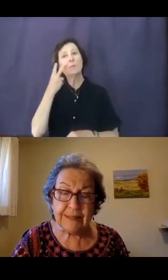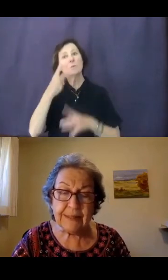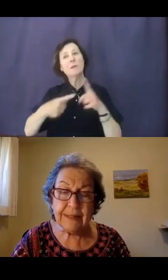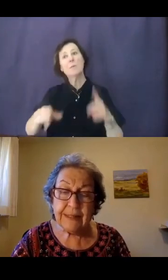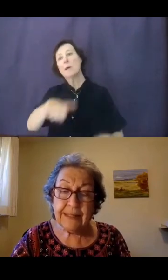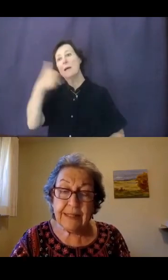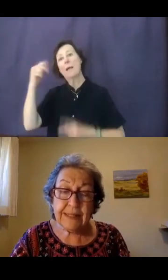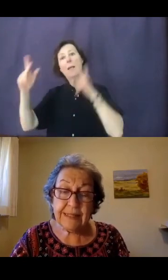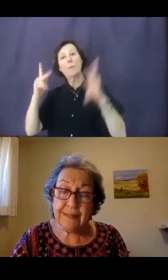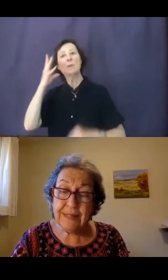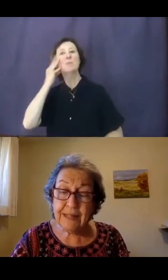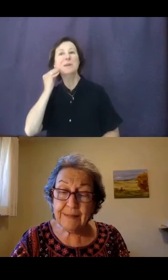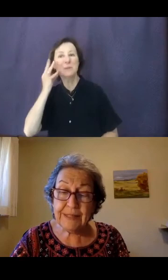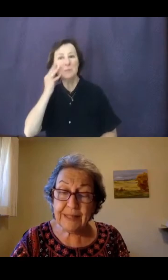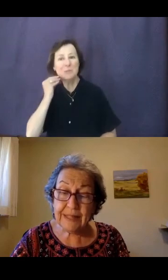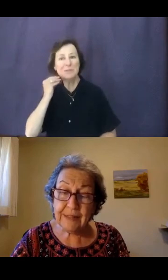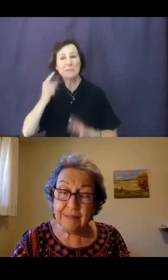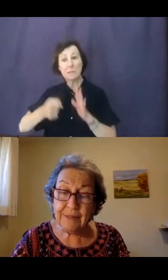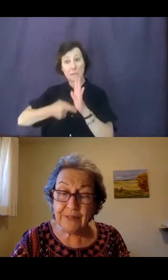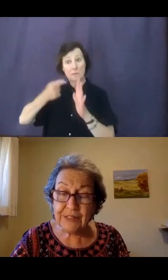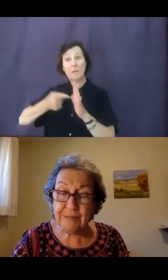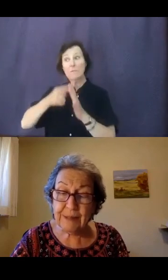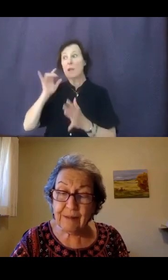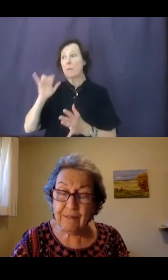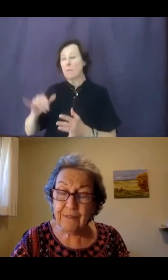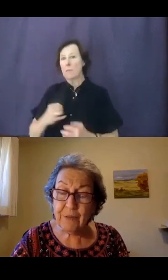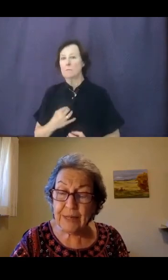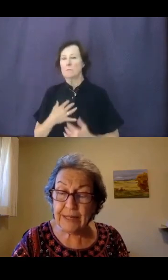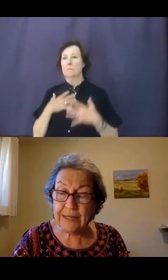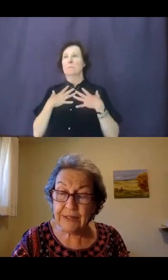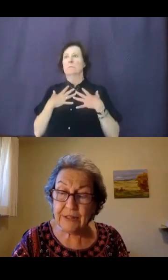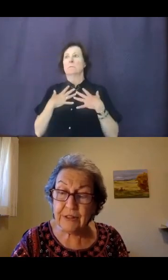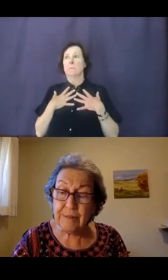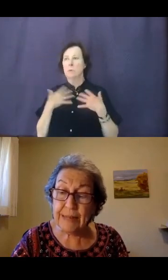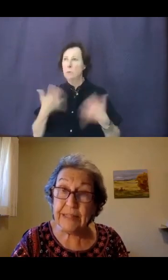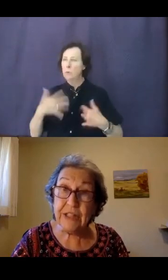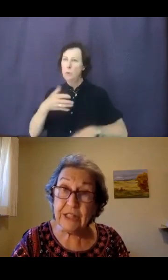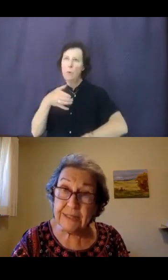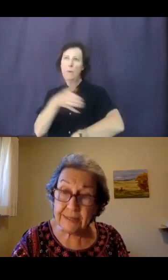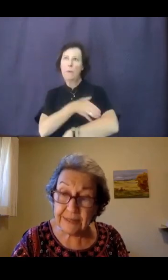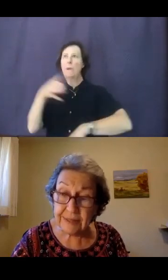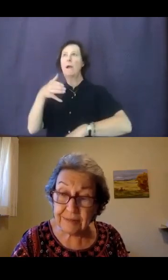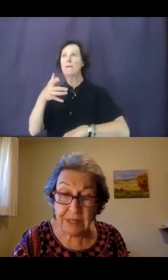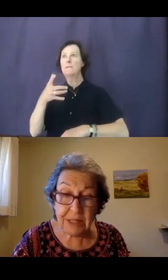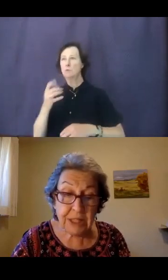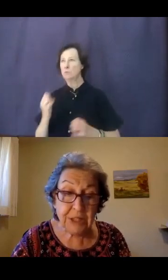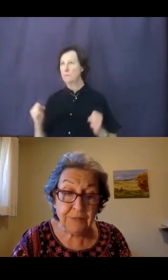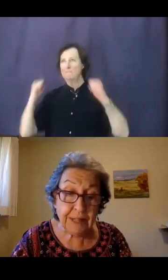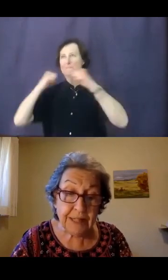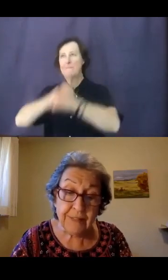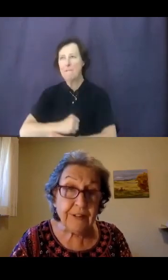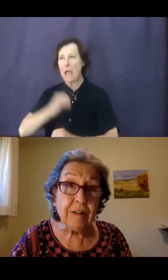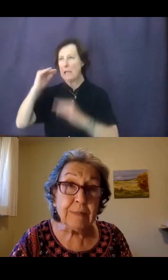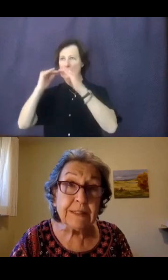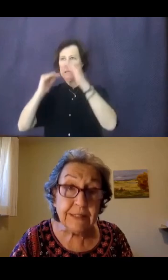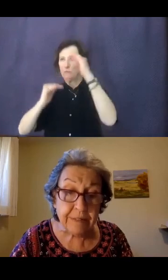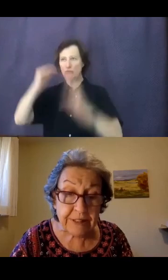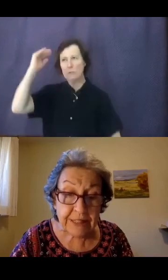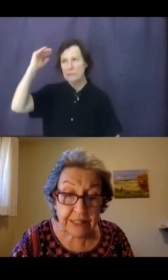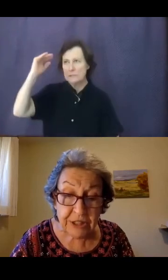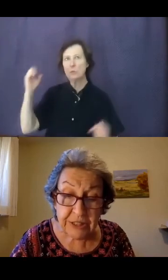experienced. Sometimes that can move us in powerful ways to combat injustice, to fight